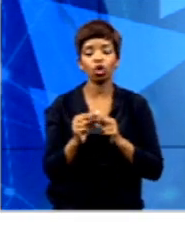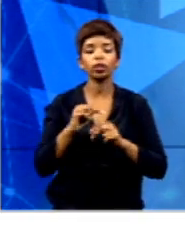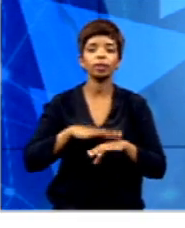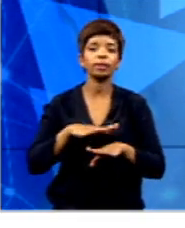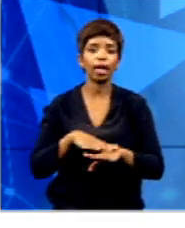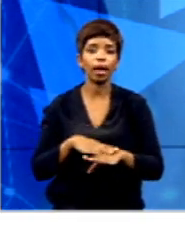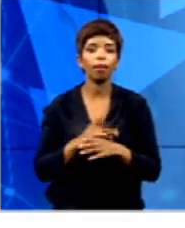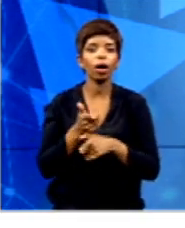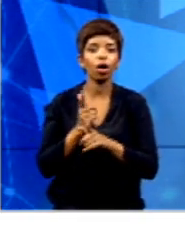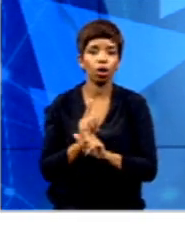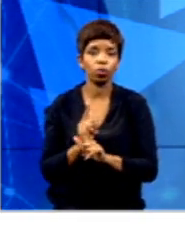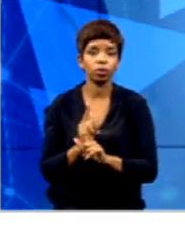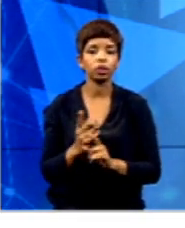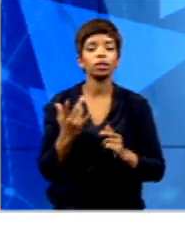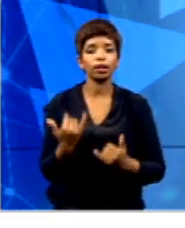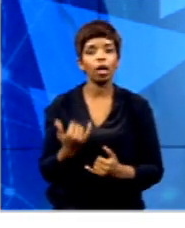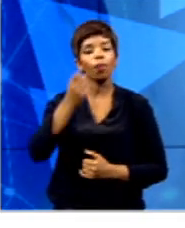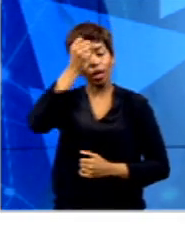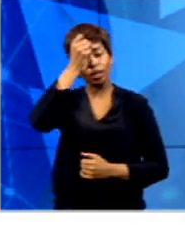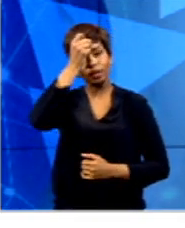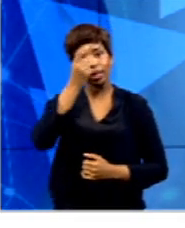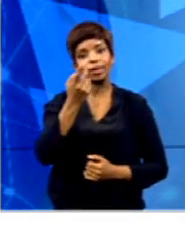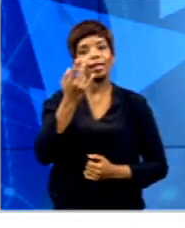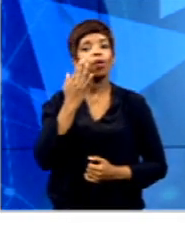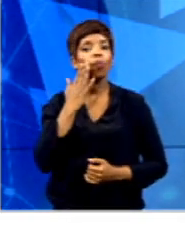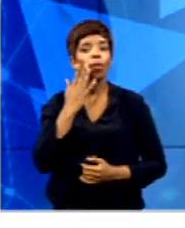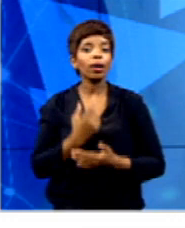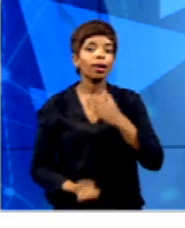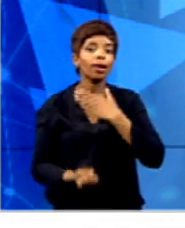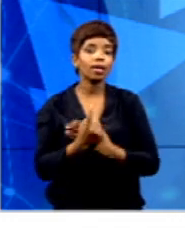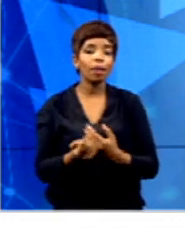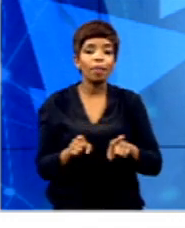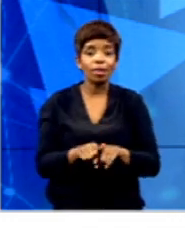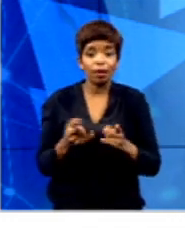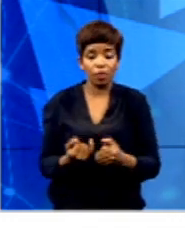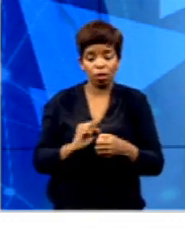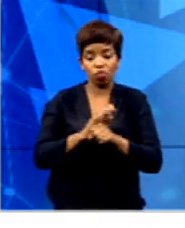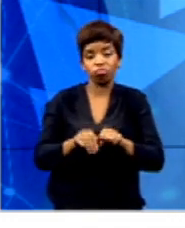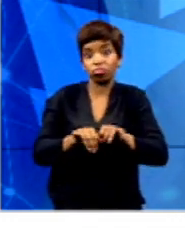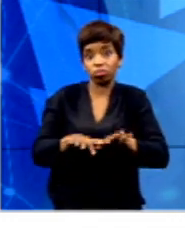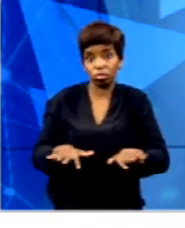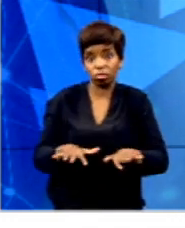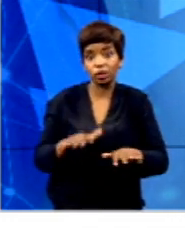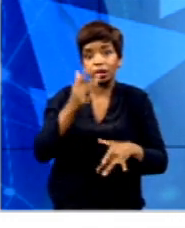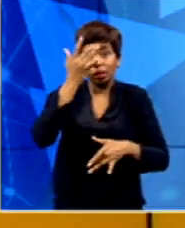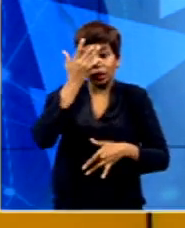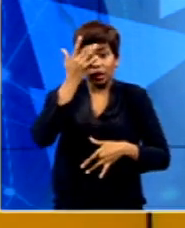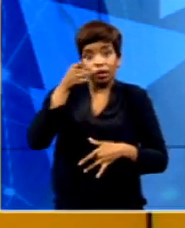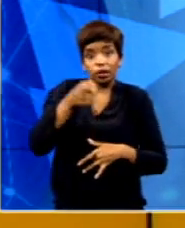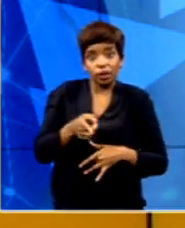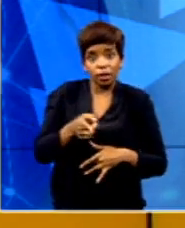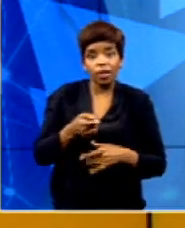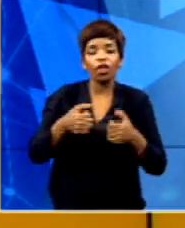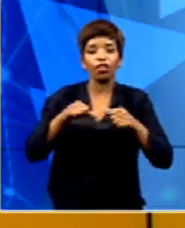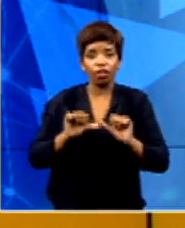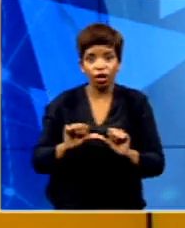or may not be covered in the event of disasters such as COVID-19. And you heard Edite say there, especially when